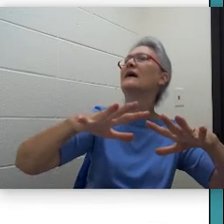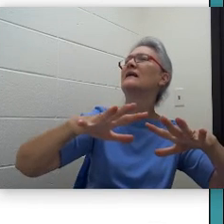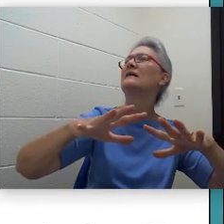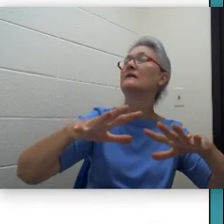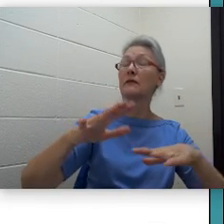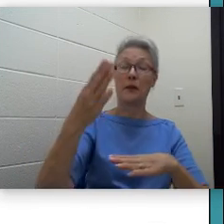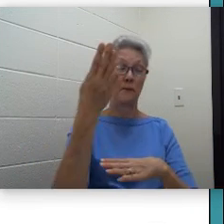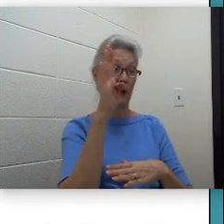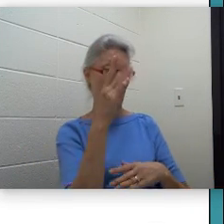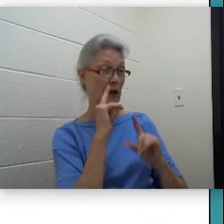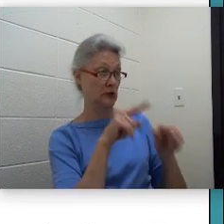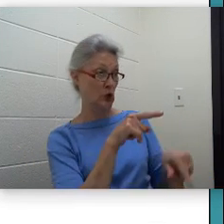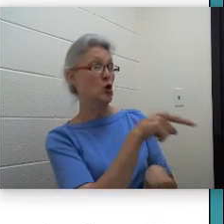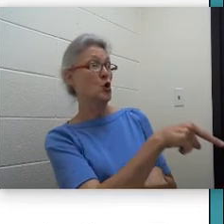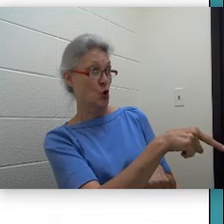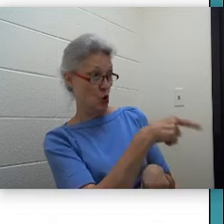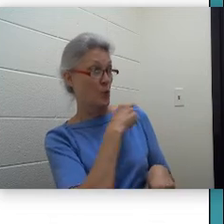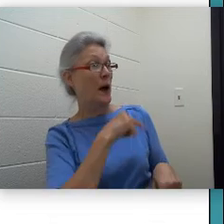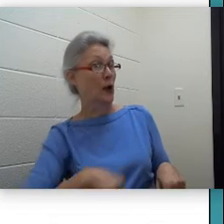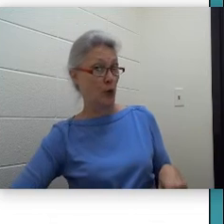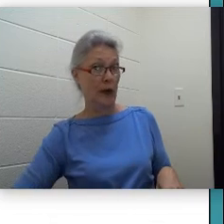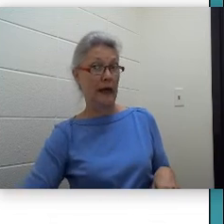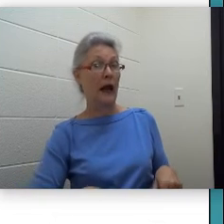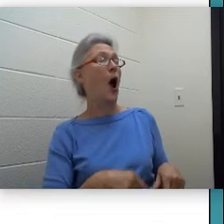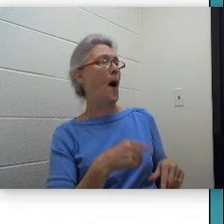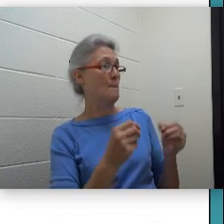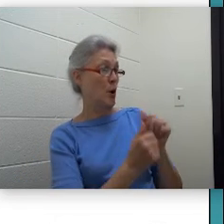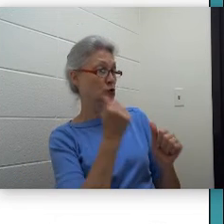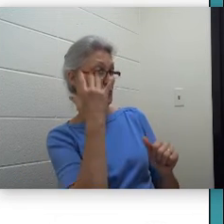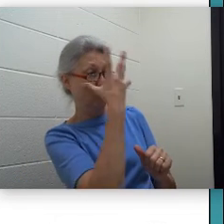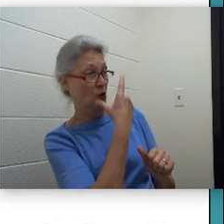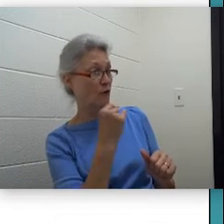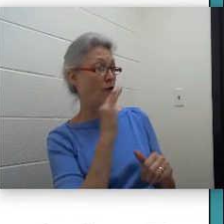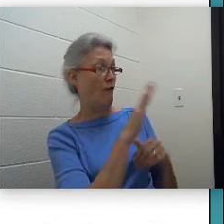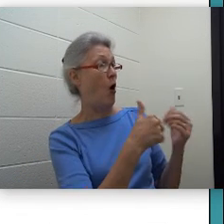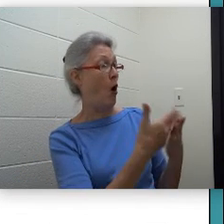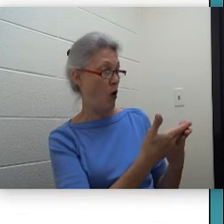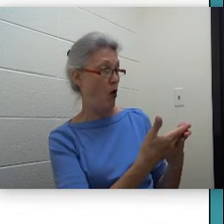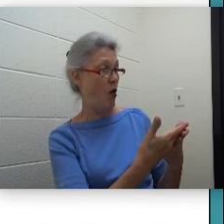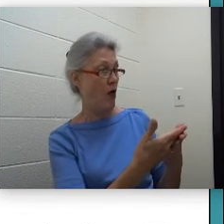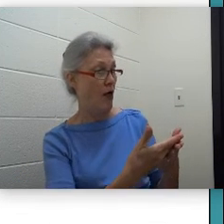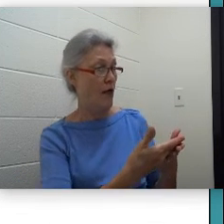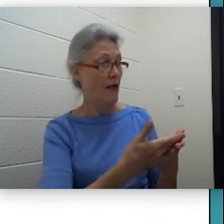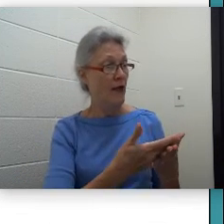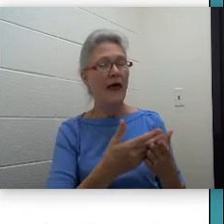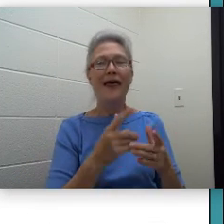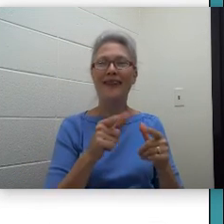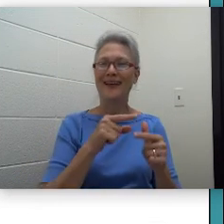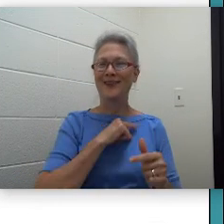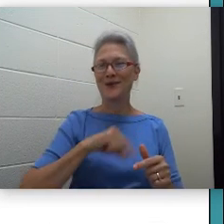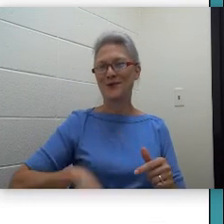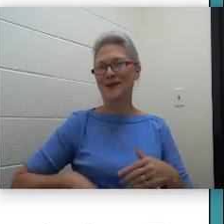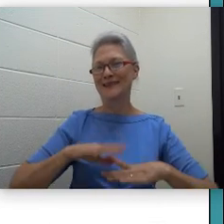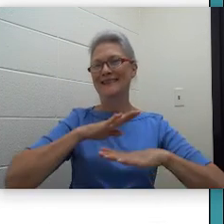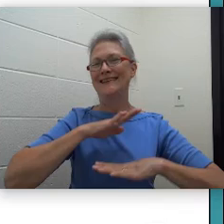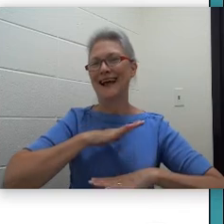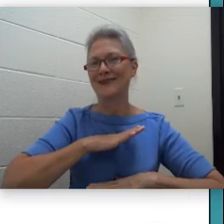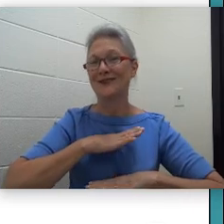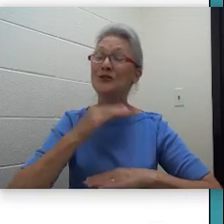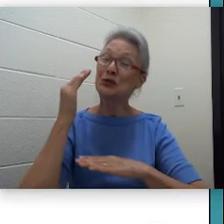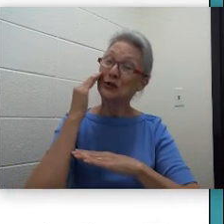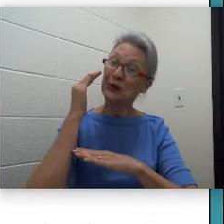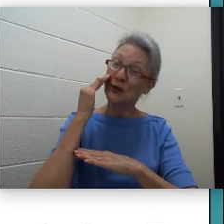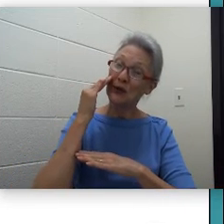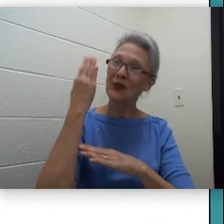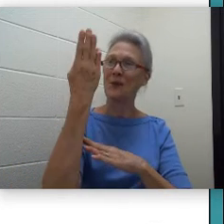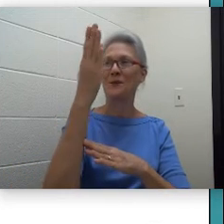the mirror answered, "You, my queen, are fairest of all." Then she was satisfied, for she knew